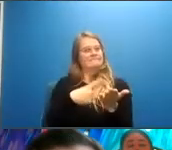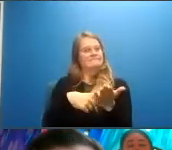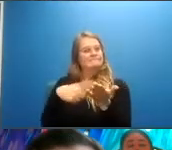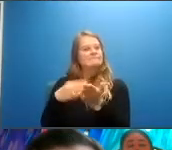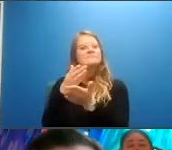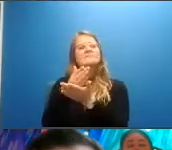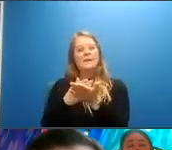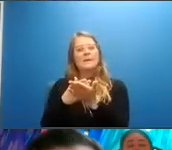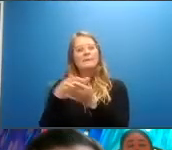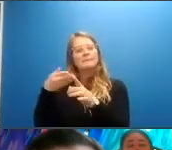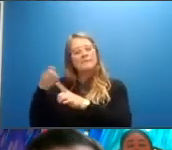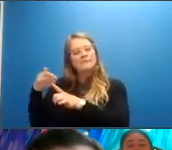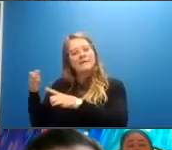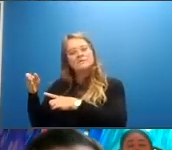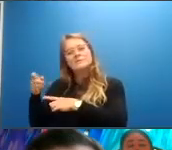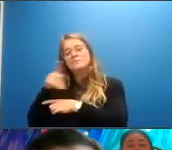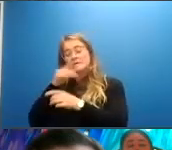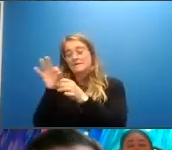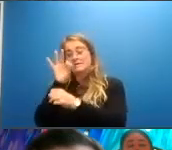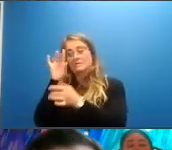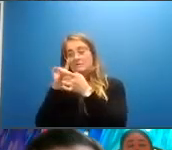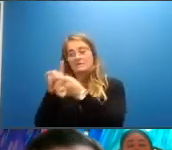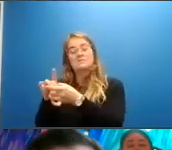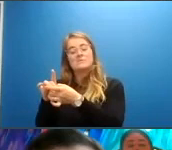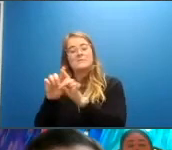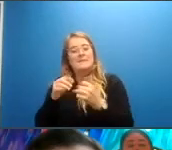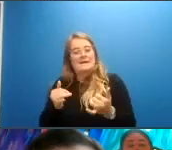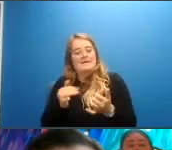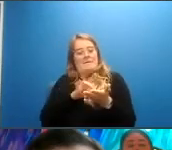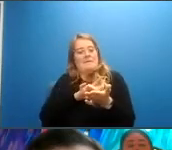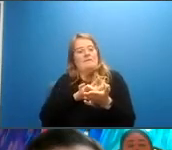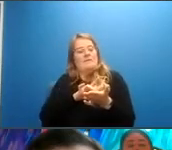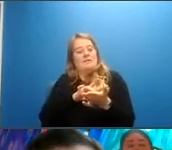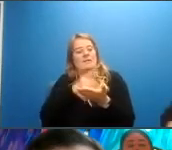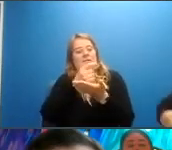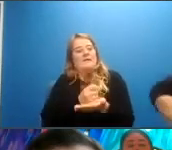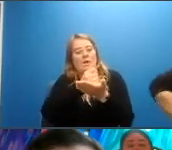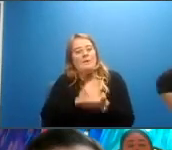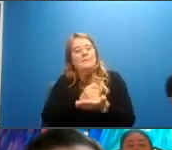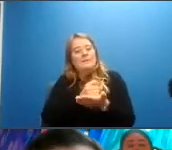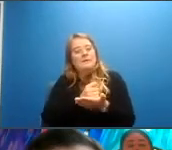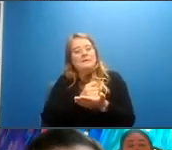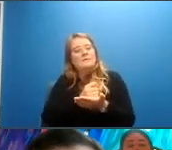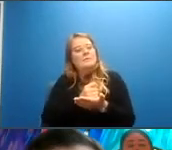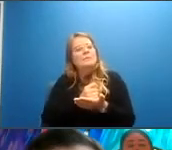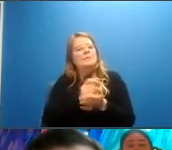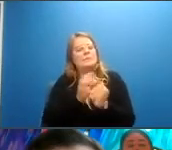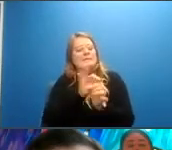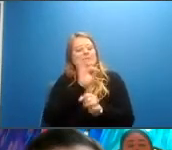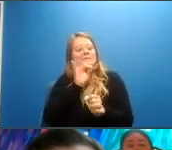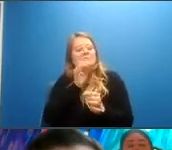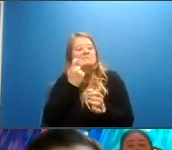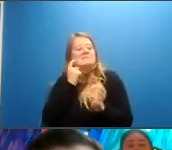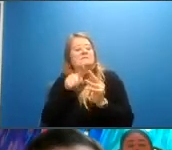it's been at the forefront for a lot of other professions, but certainly not within the physiotherapy world. But that spiritual side of things is